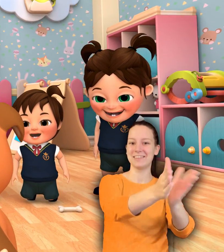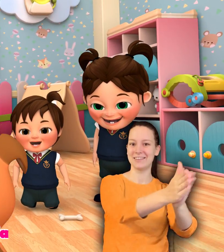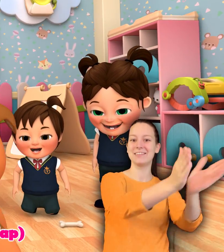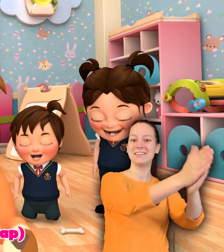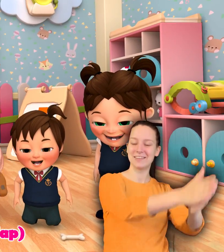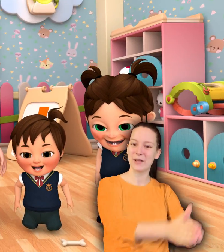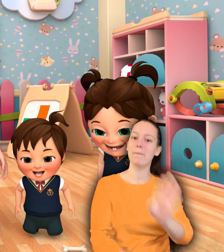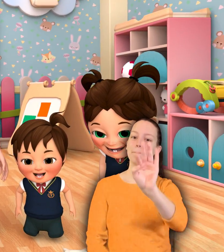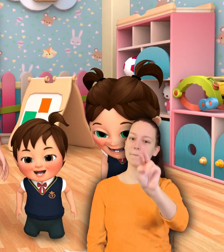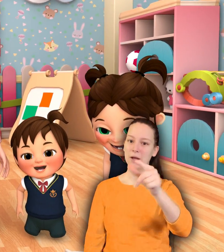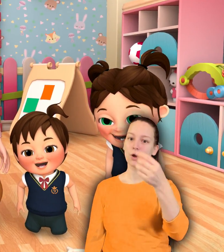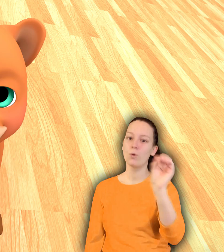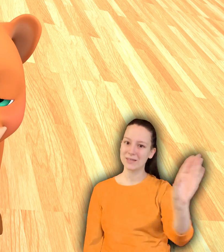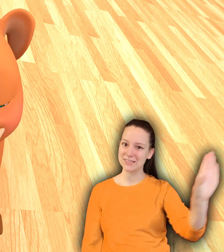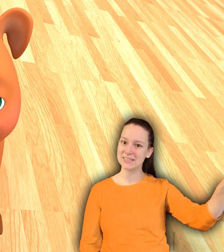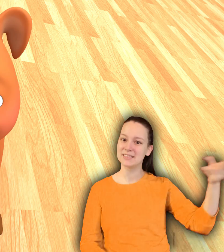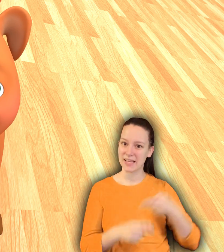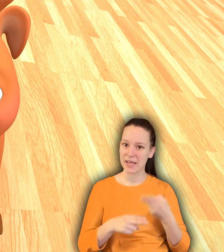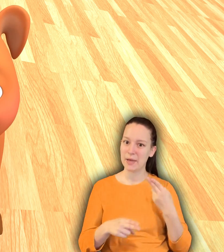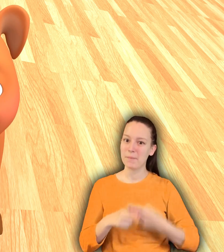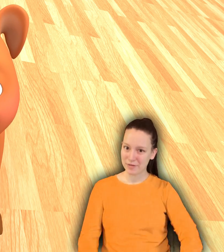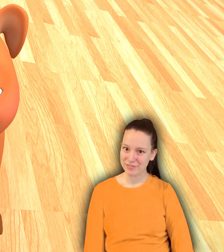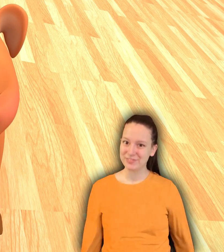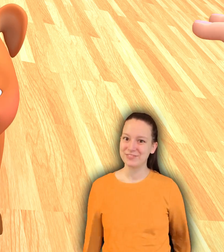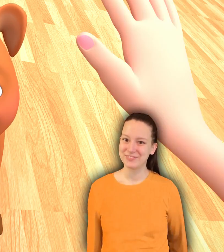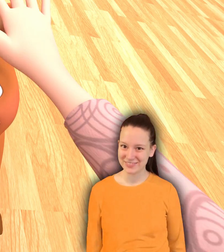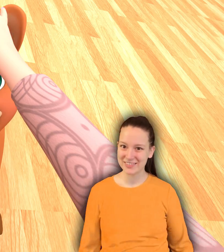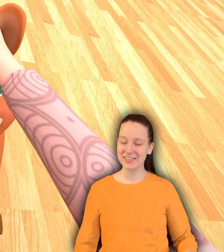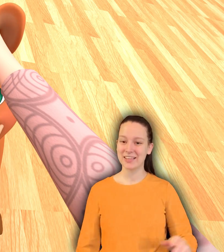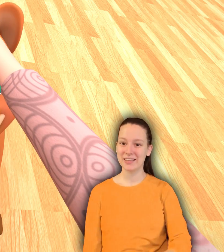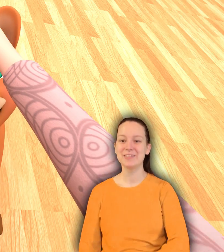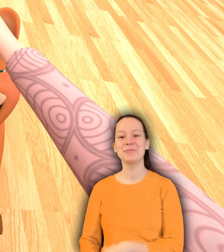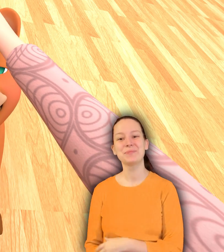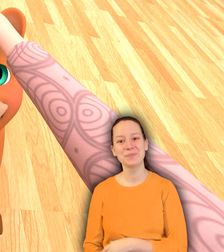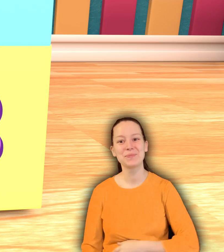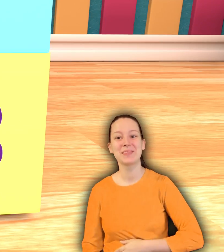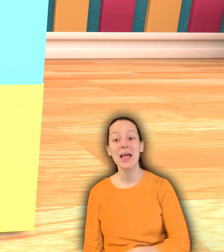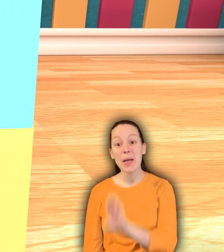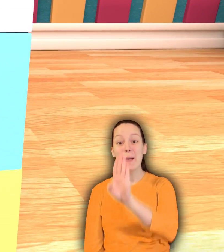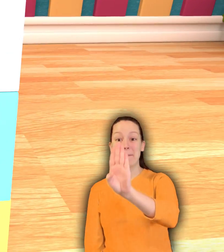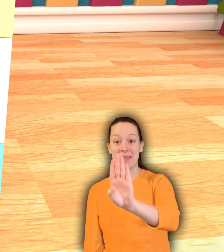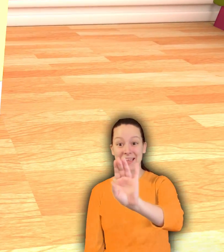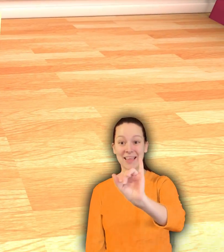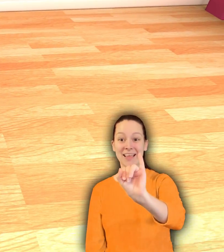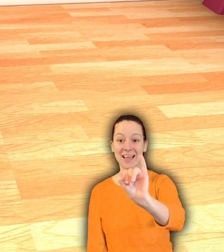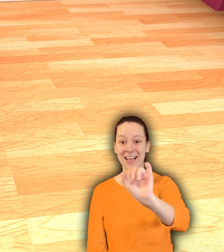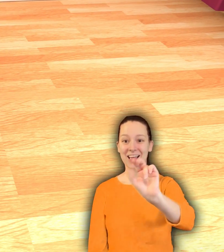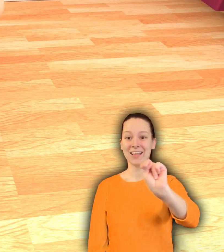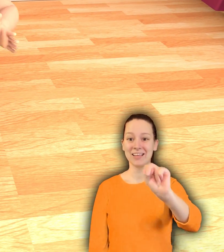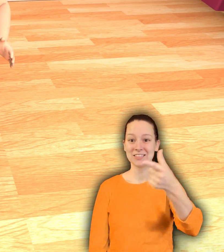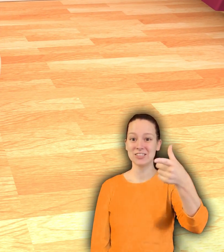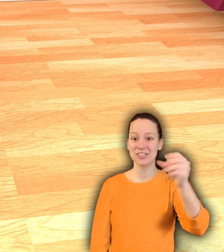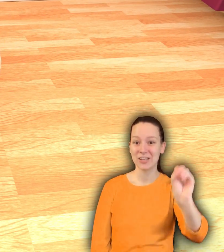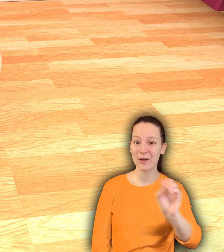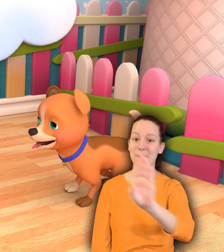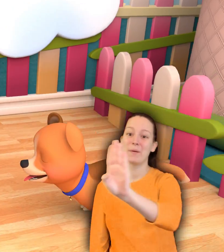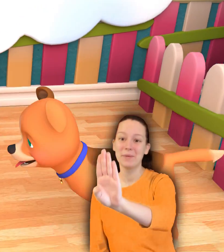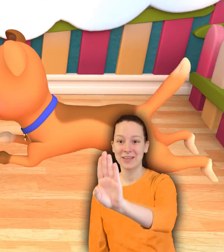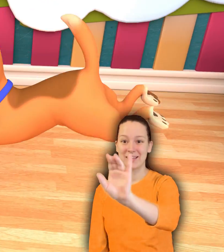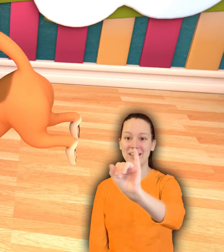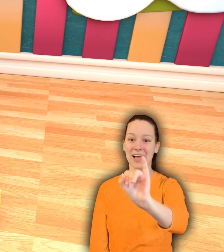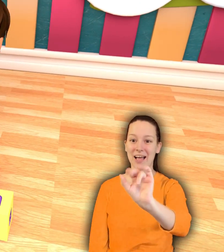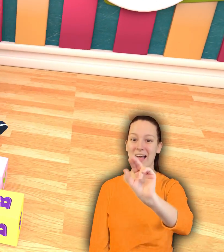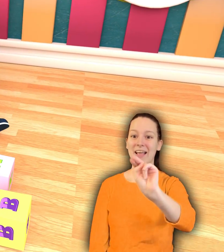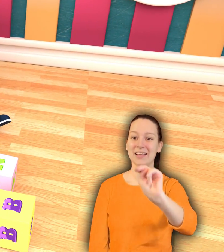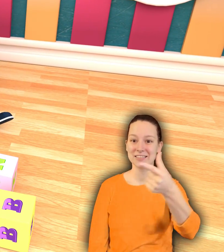oh and Bingo was his name o b i n g o b i n g o